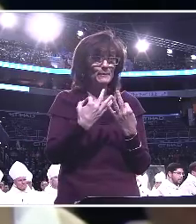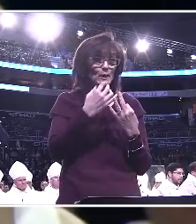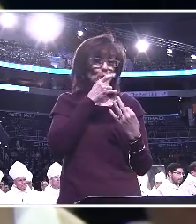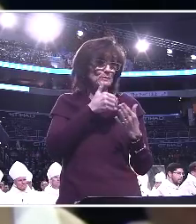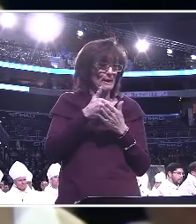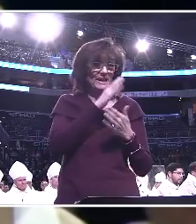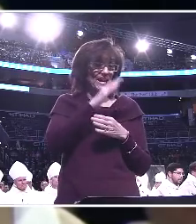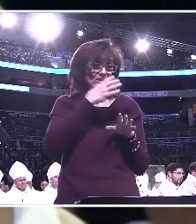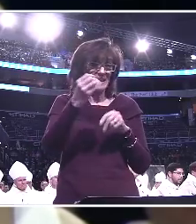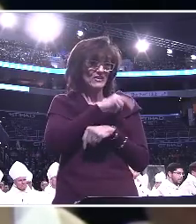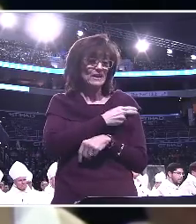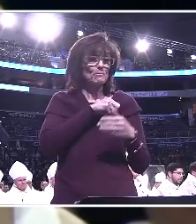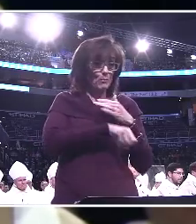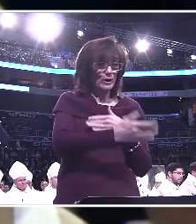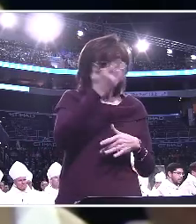He was born, he was sick,